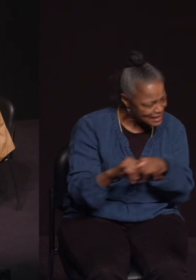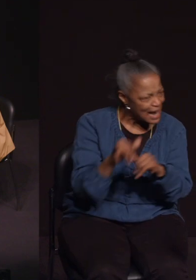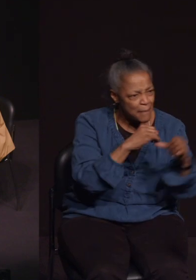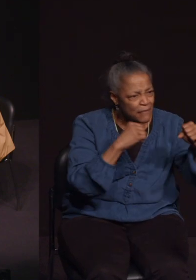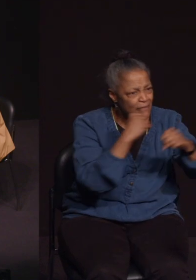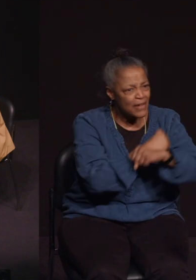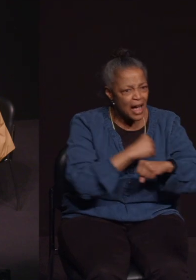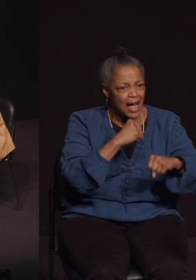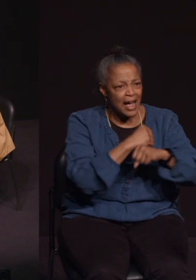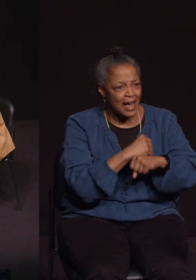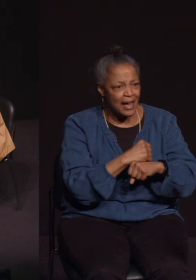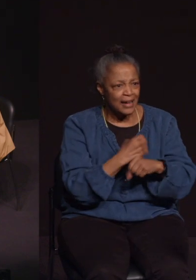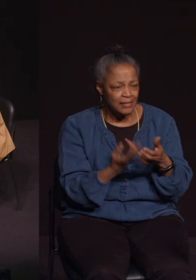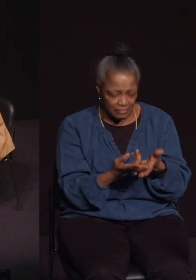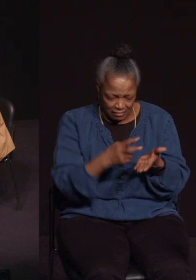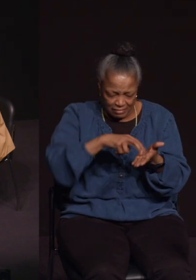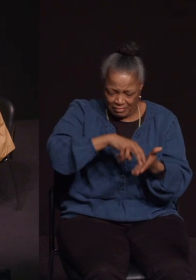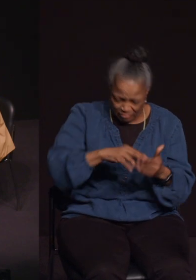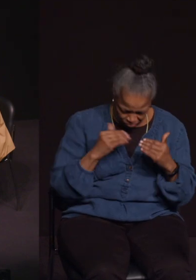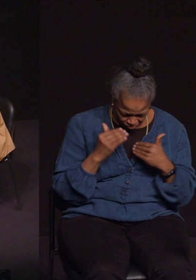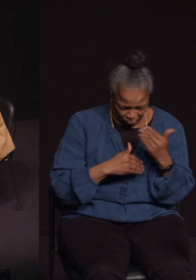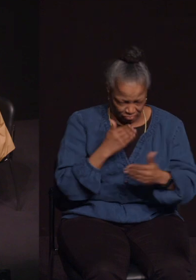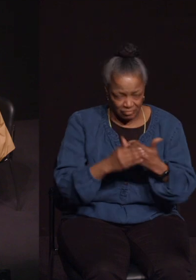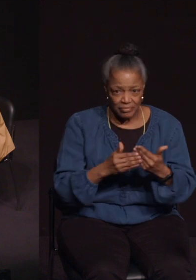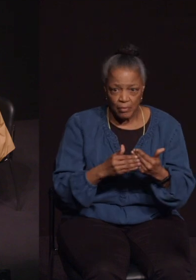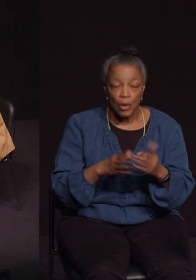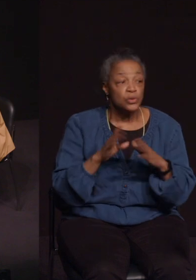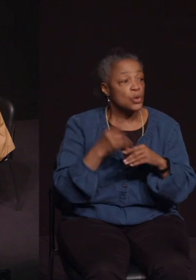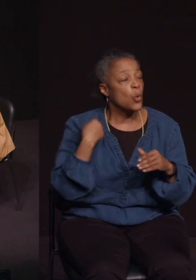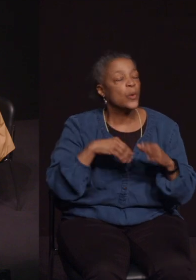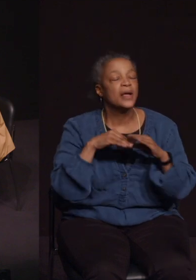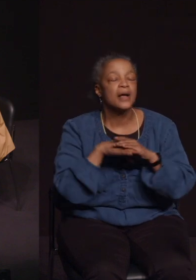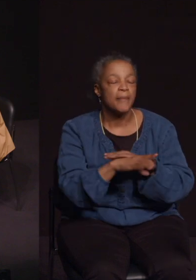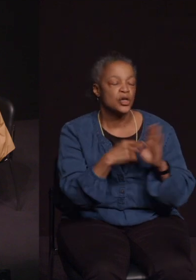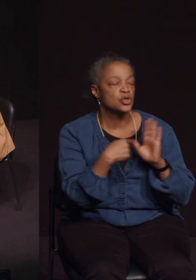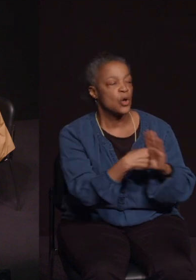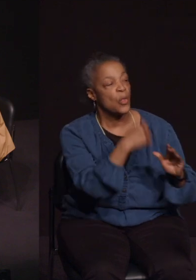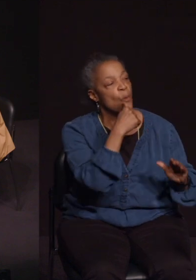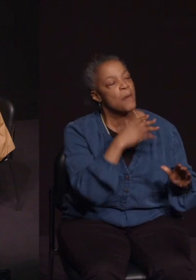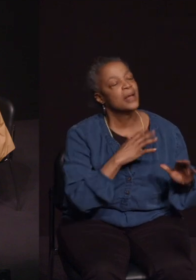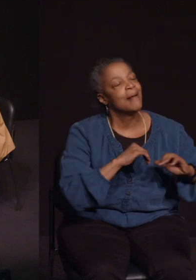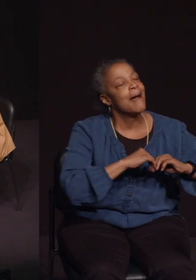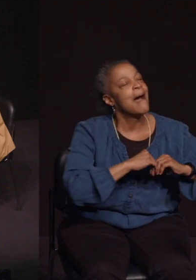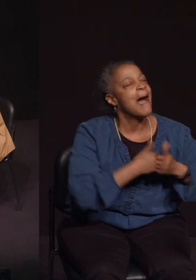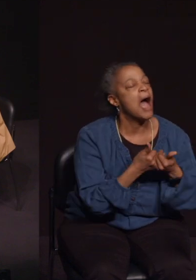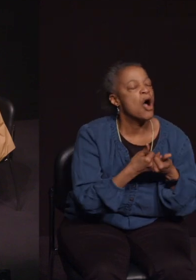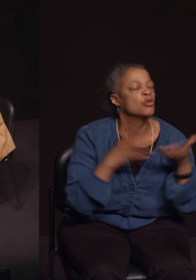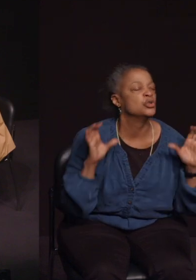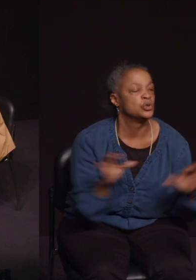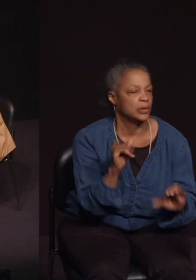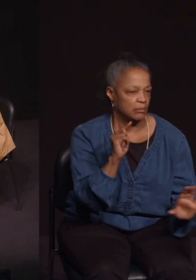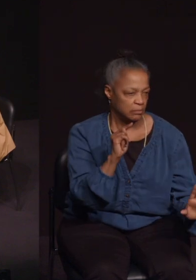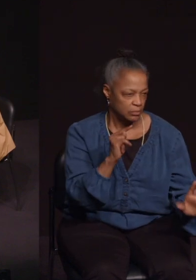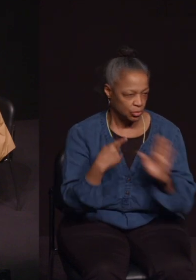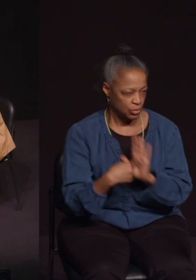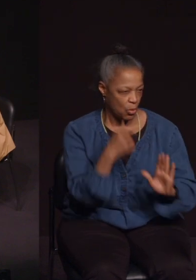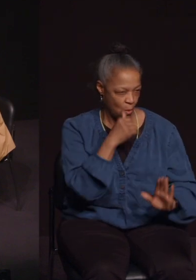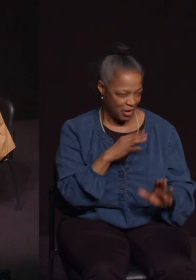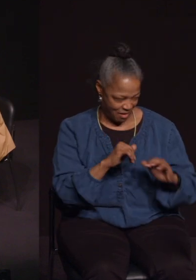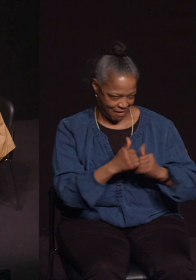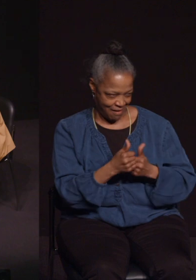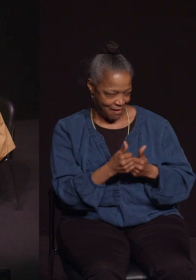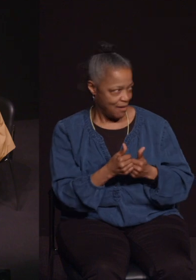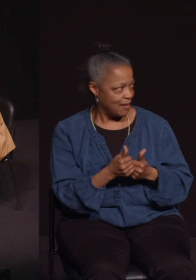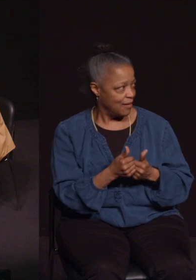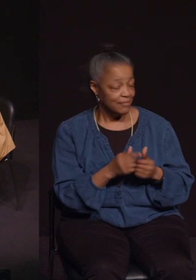get up, you hug her, you console her. You know, so we had to come in and show the women how it get done, which